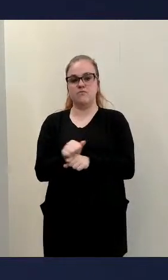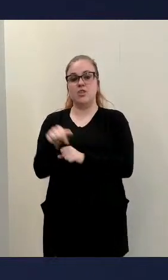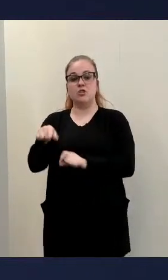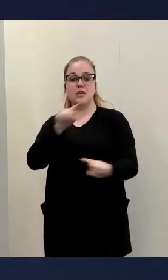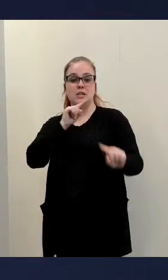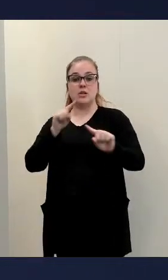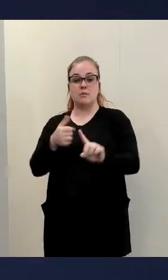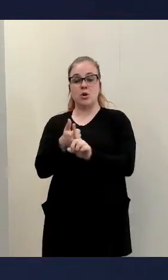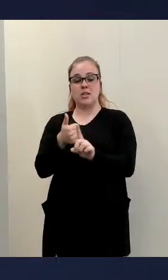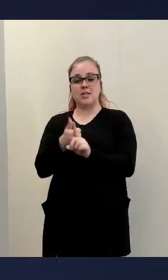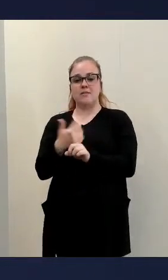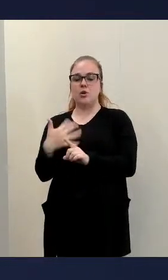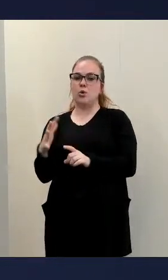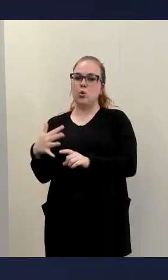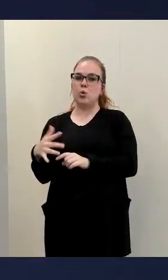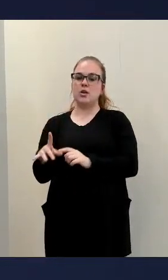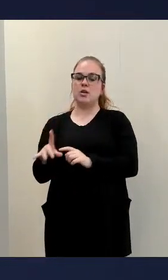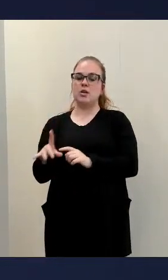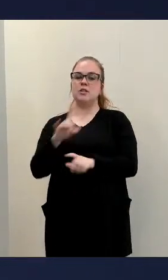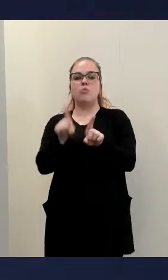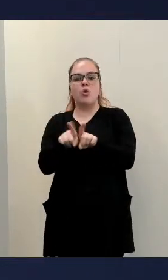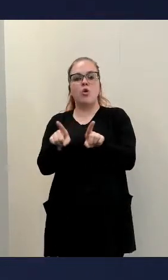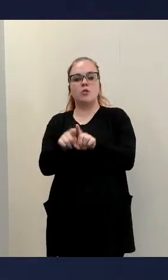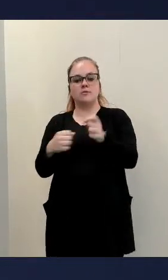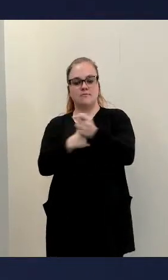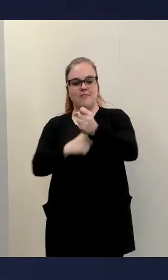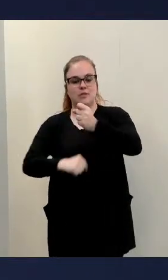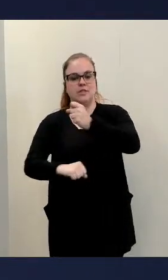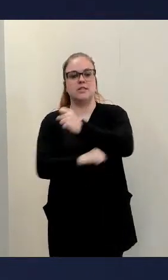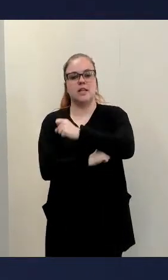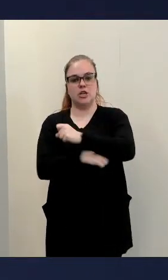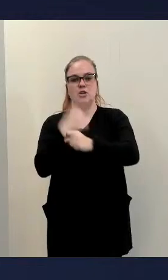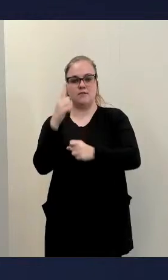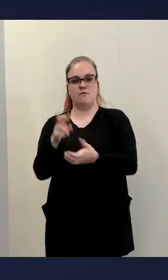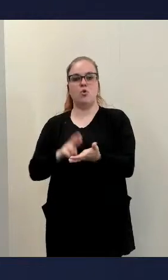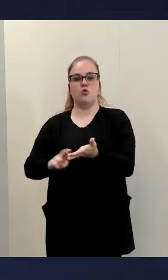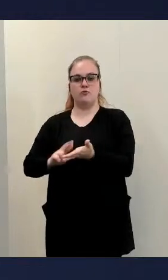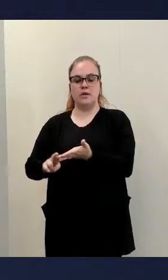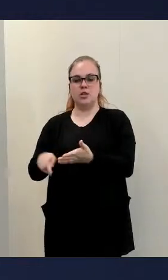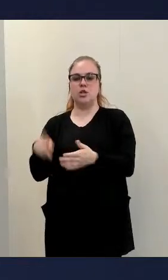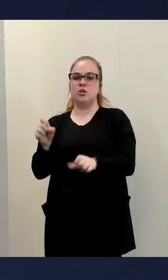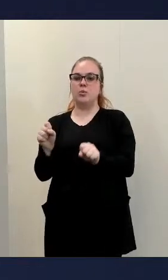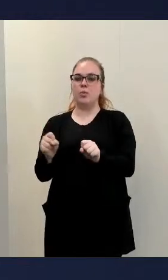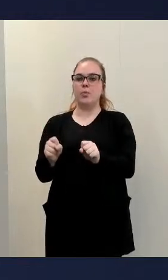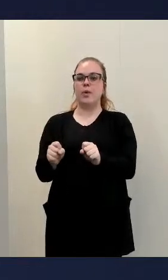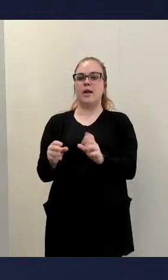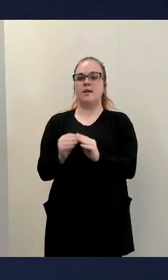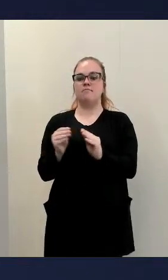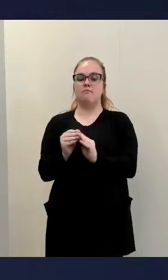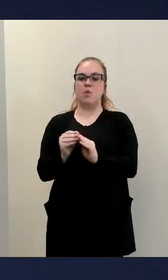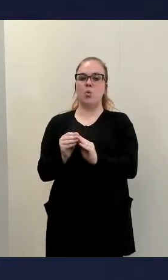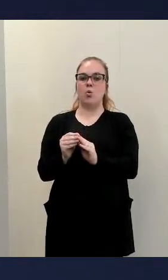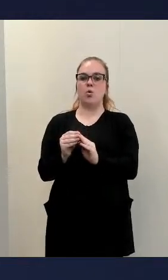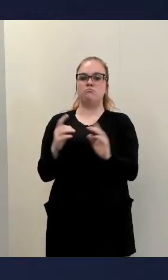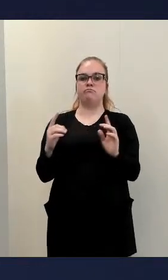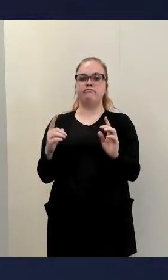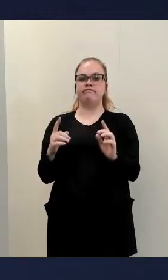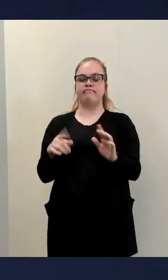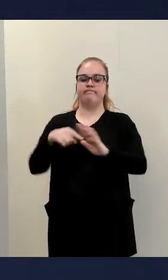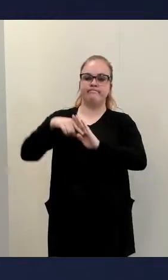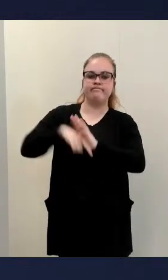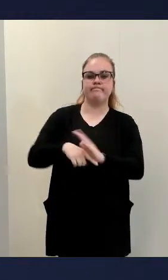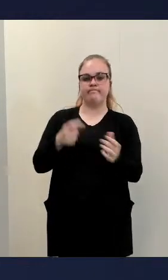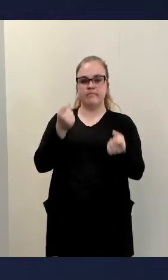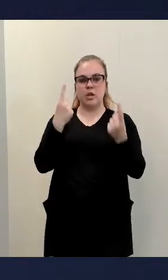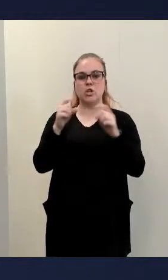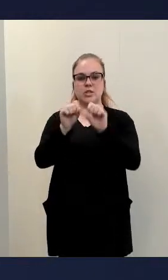report is also a fundamental piece of research, one that we can use as a county to more thoroughly understand the structures and systems and